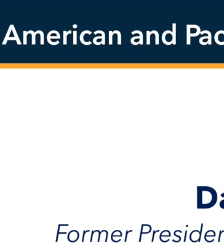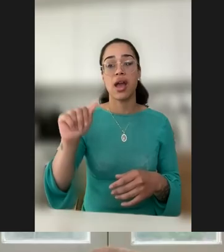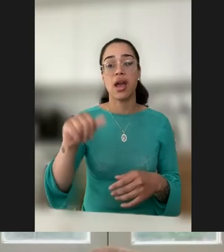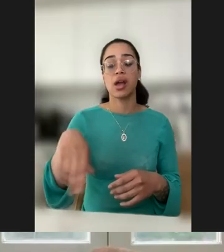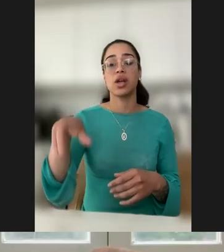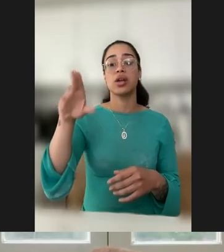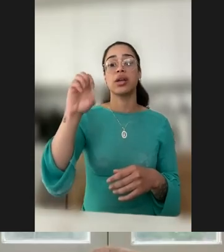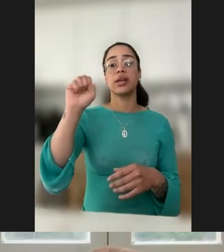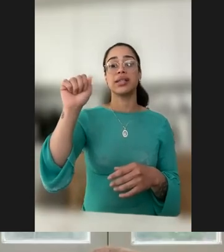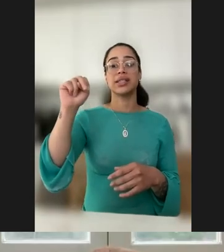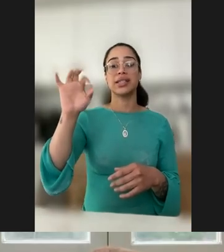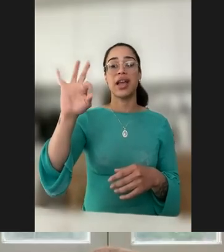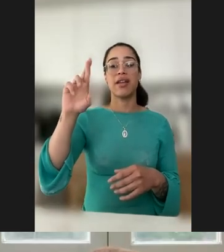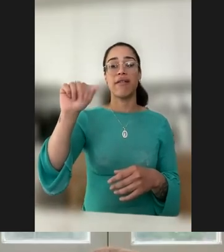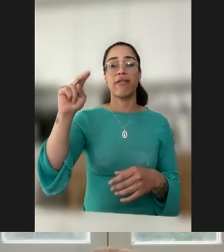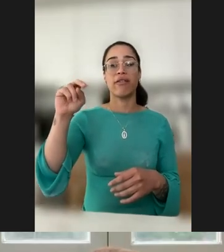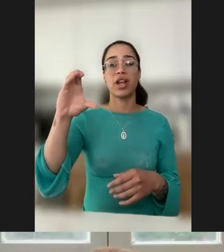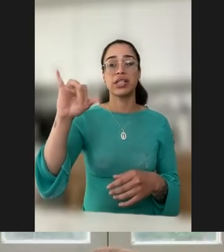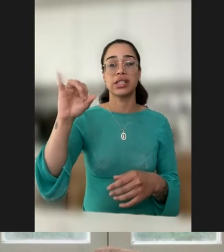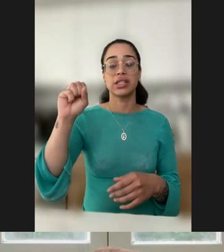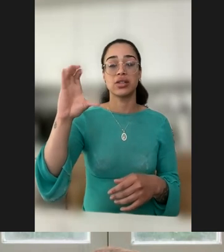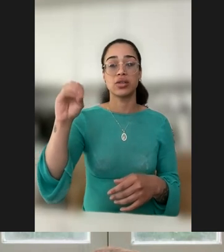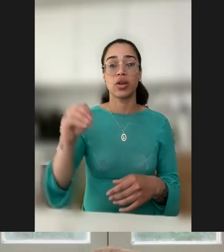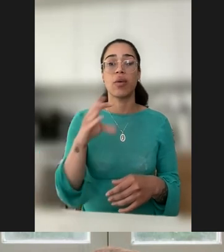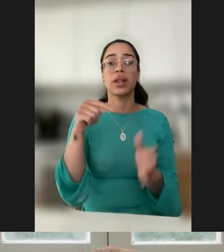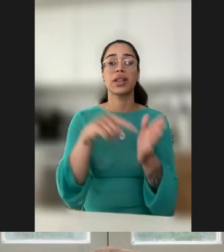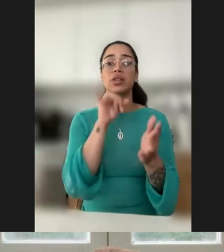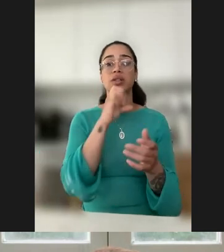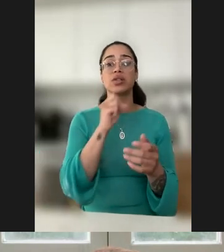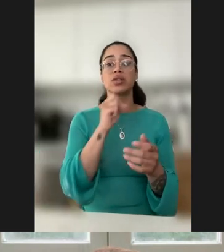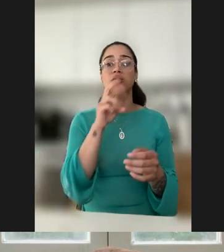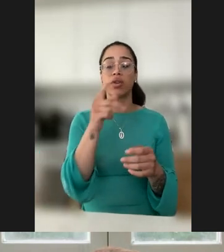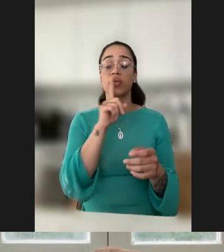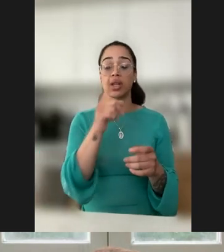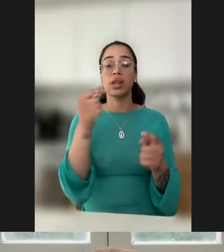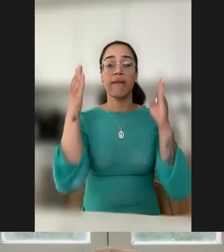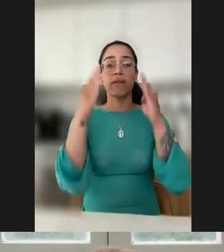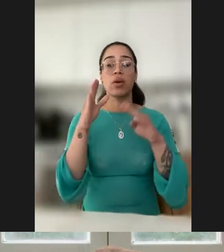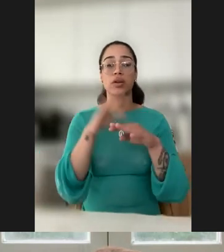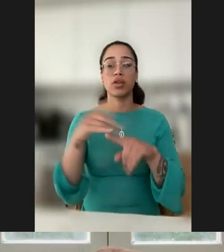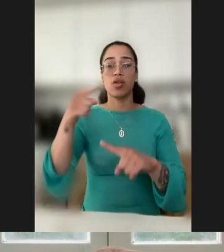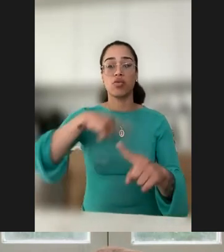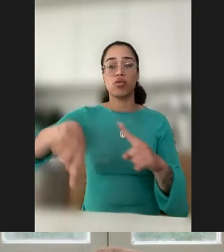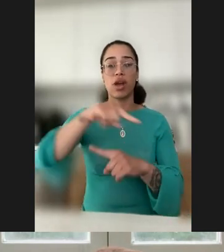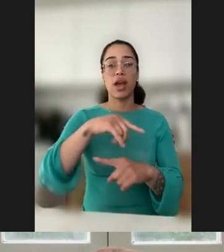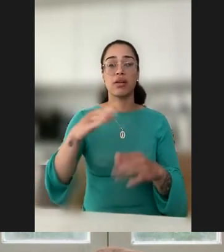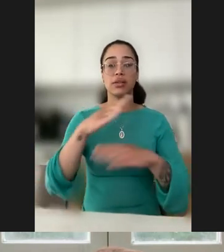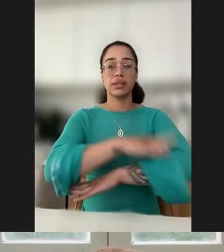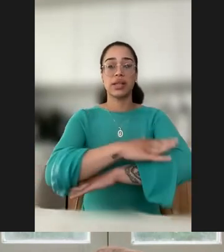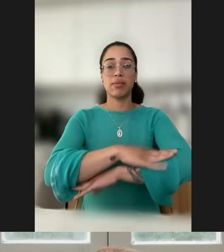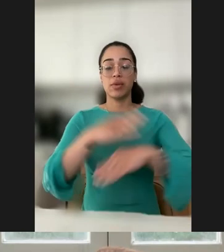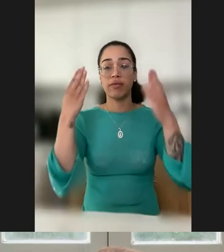Marcy Edelman. And this was really the focus in all of the roundtables was absolutely on equity and